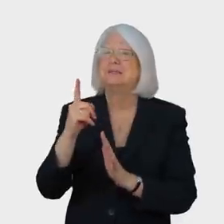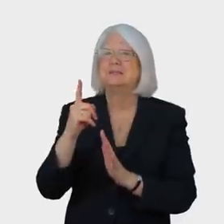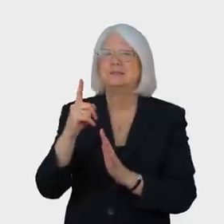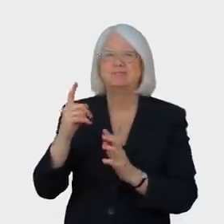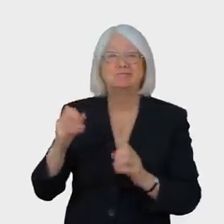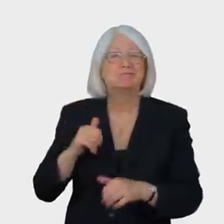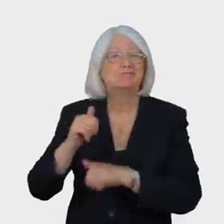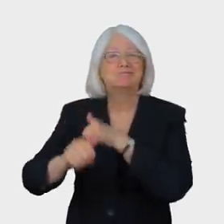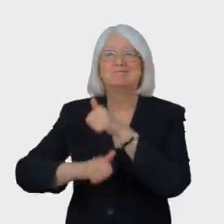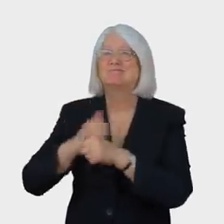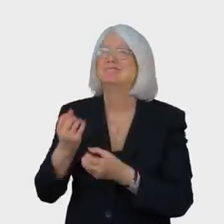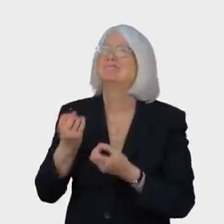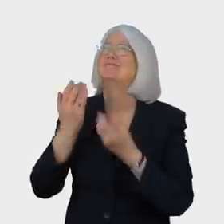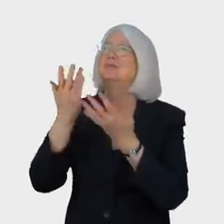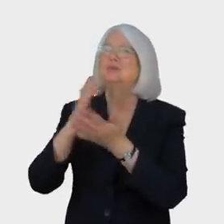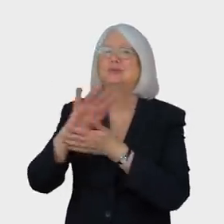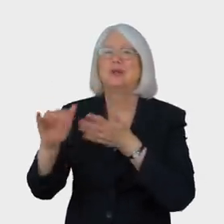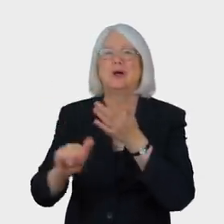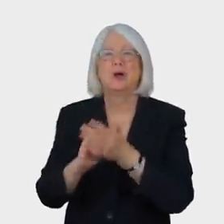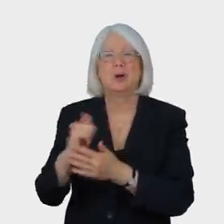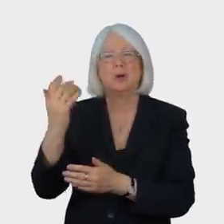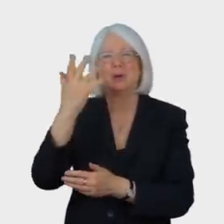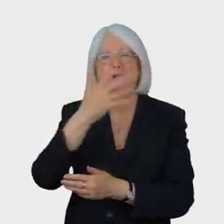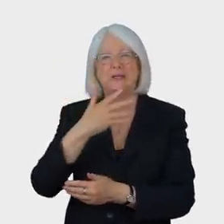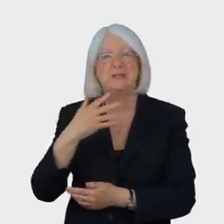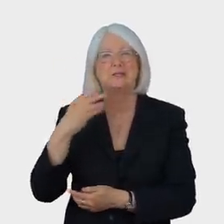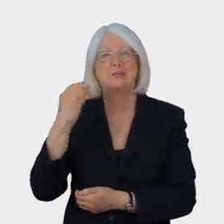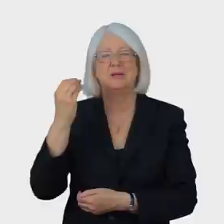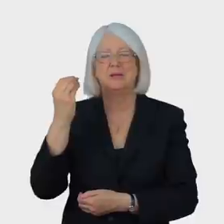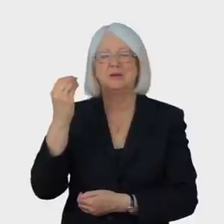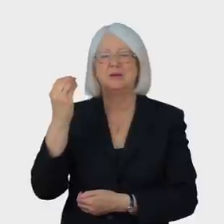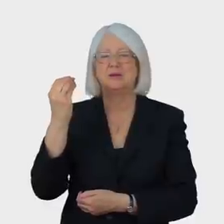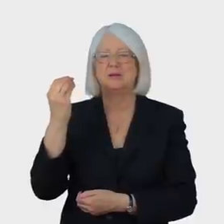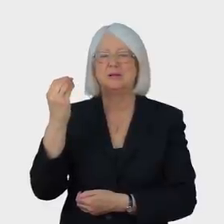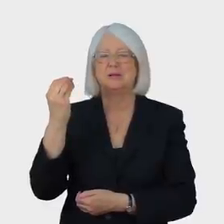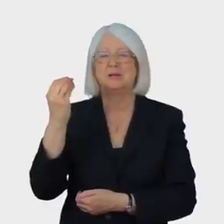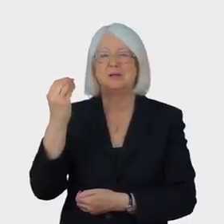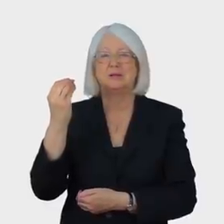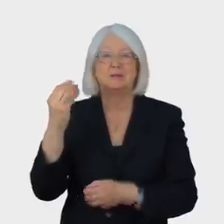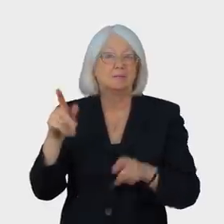To the Holy Spirit.